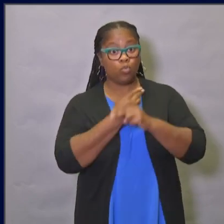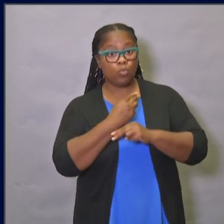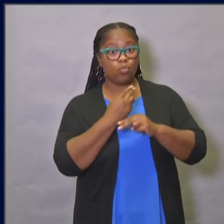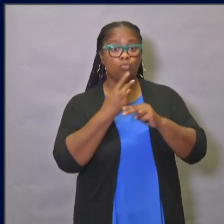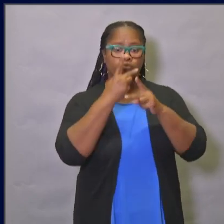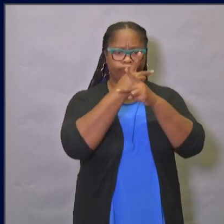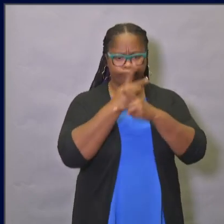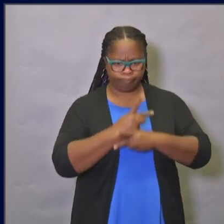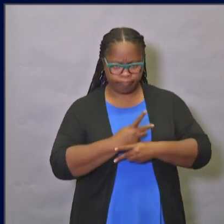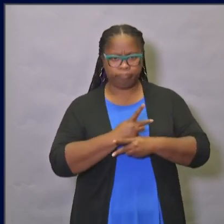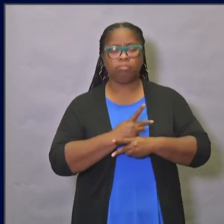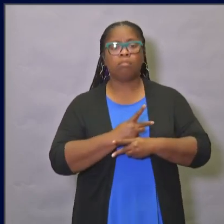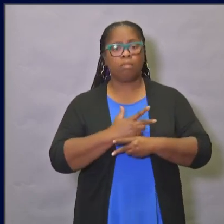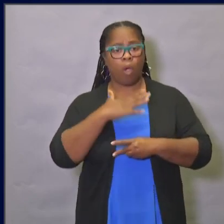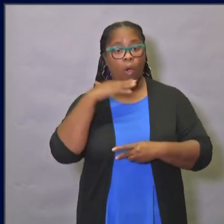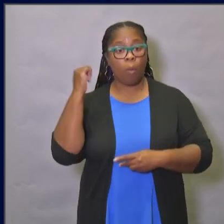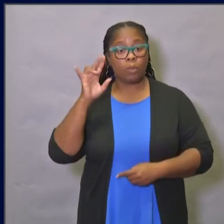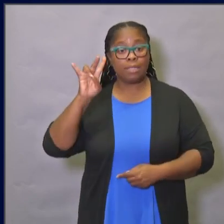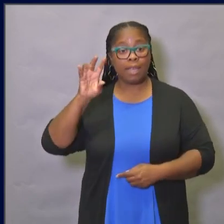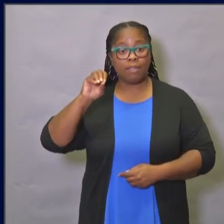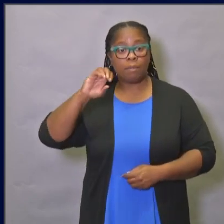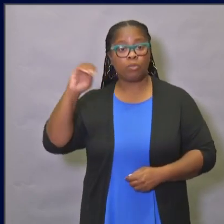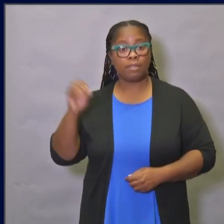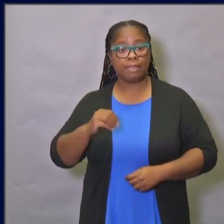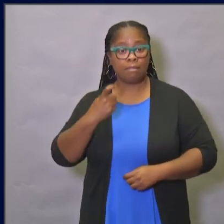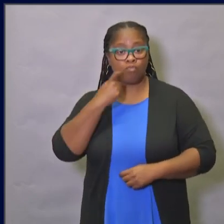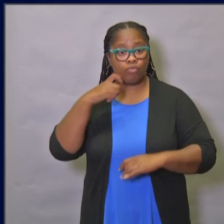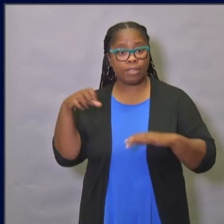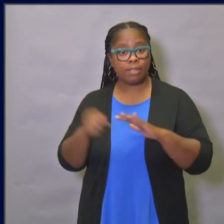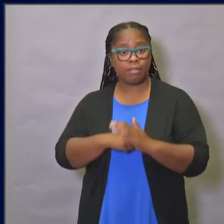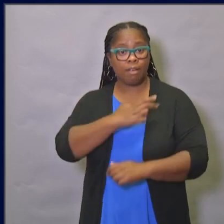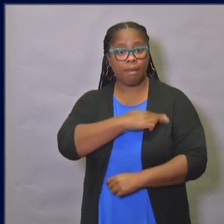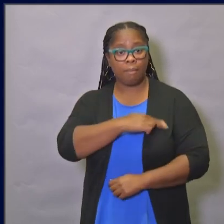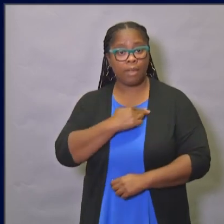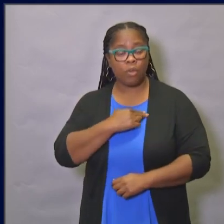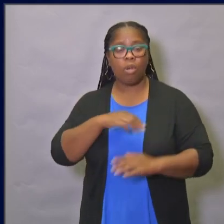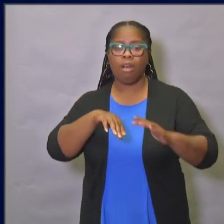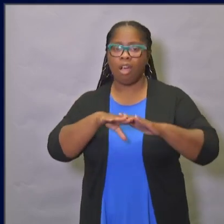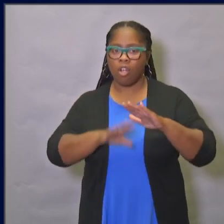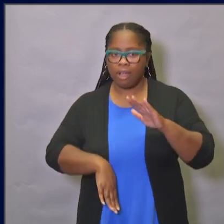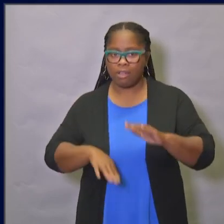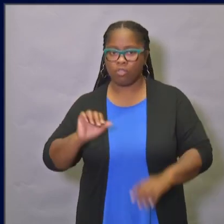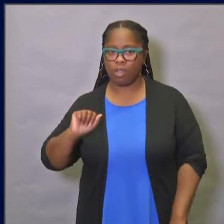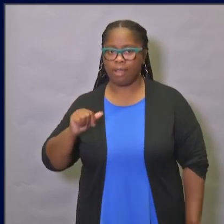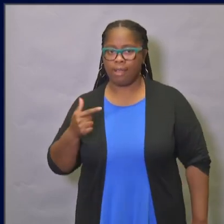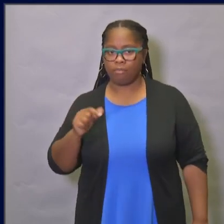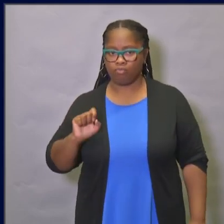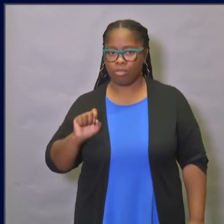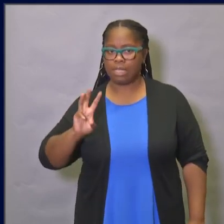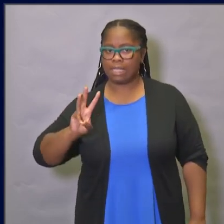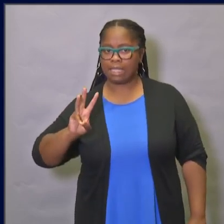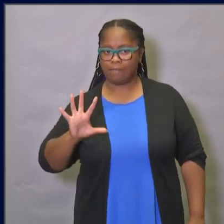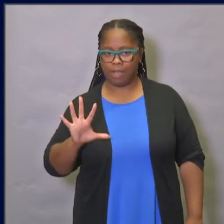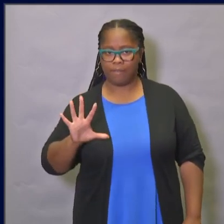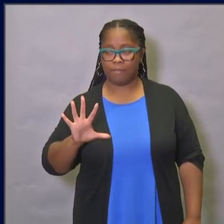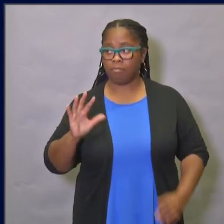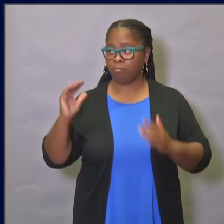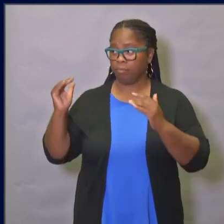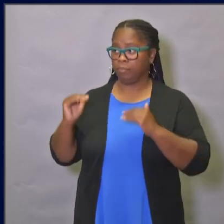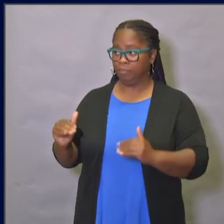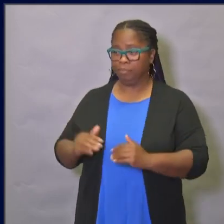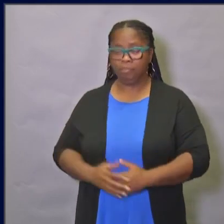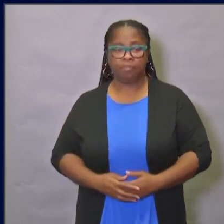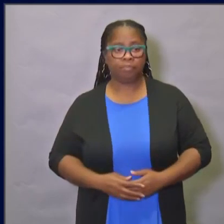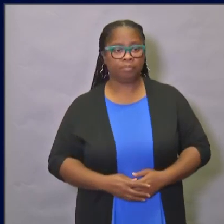almost 70% of people recently hospitalized are under the age of 65. Next slide,